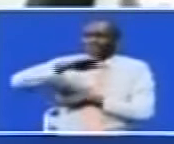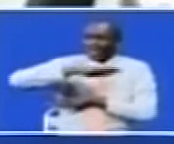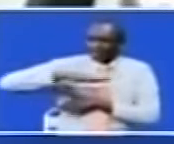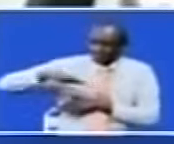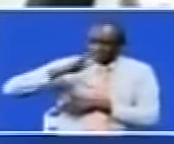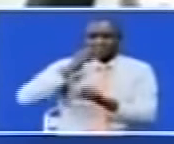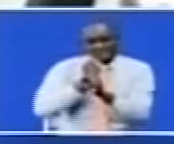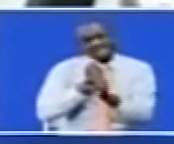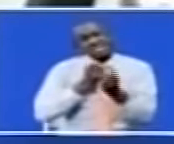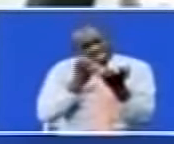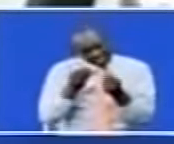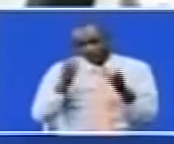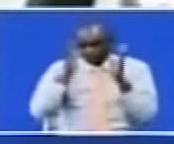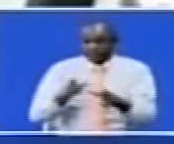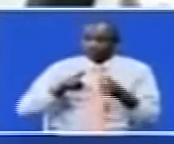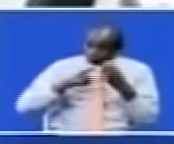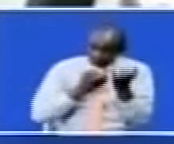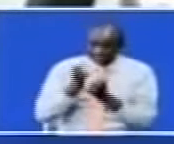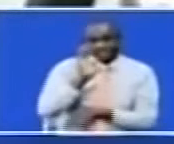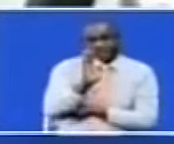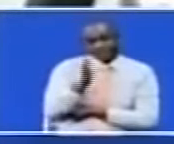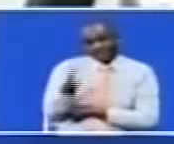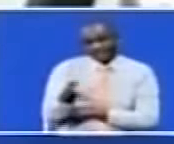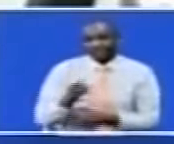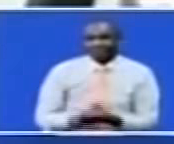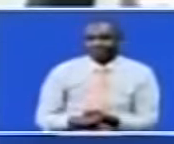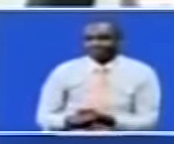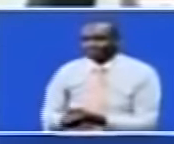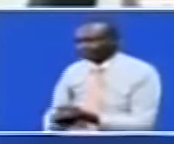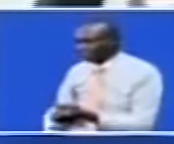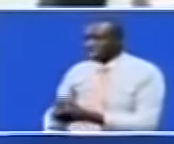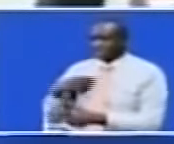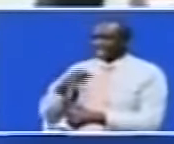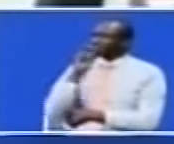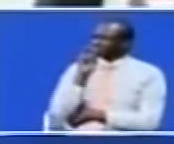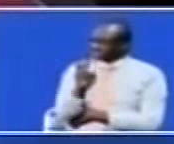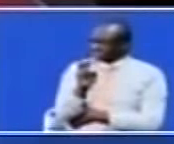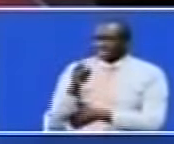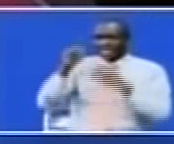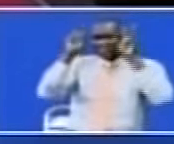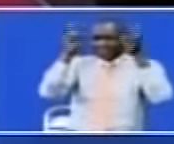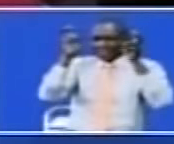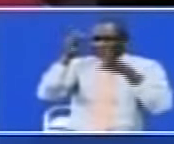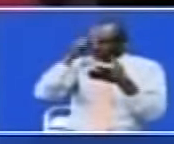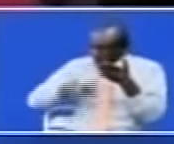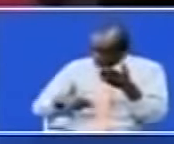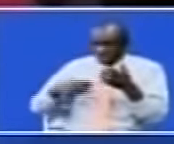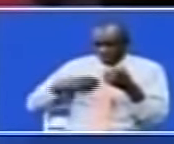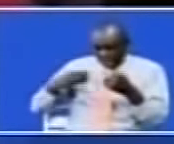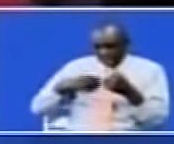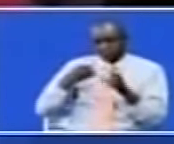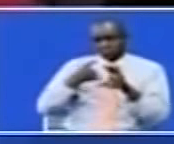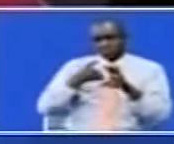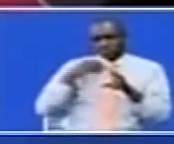makes it easier for any business person to do business in this region. And I've seen, Governor, that the theme is unlocking